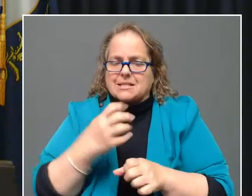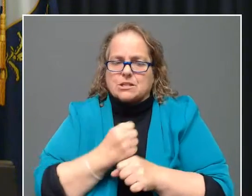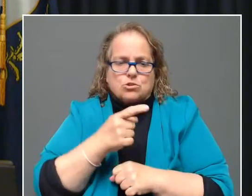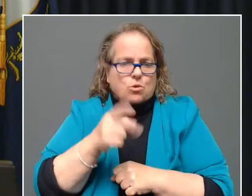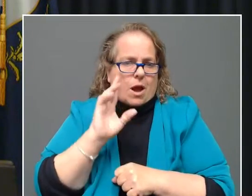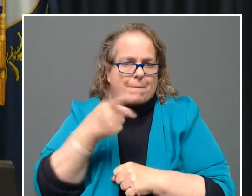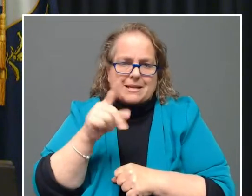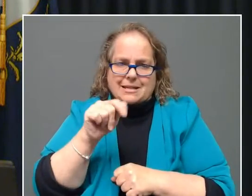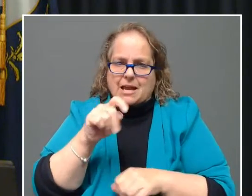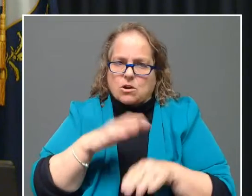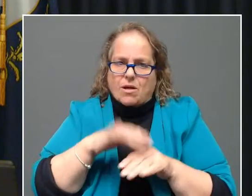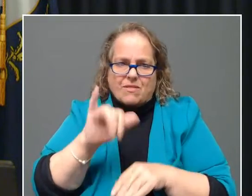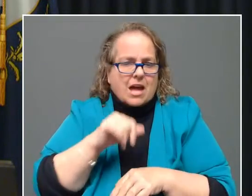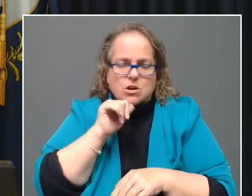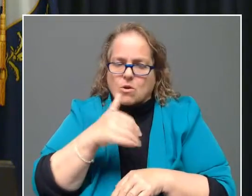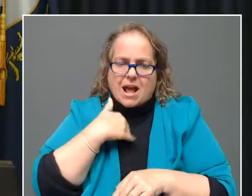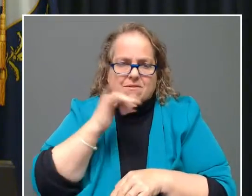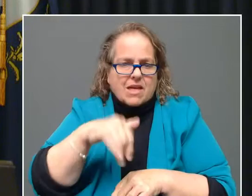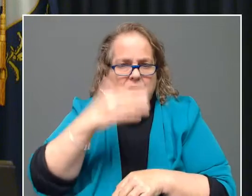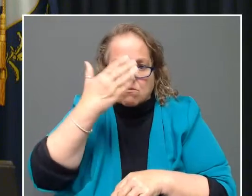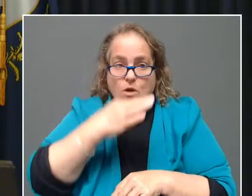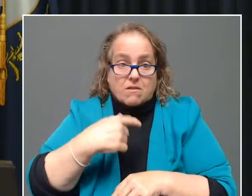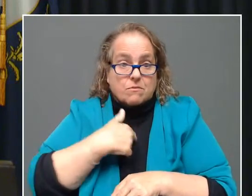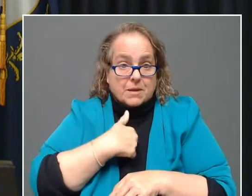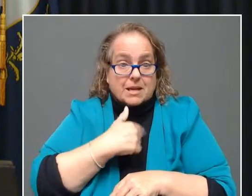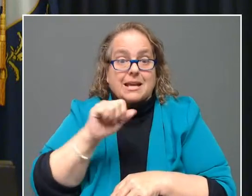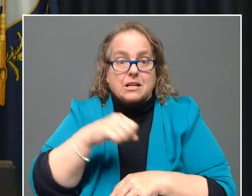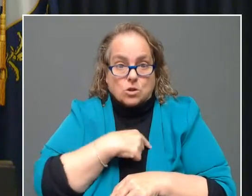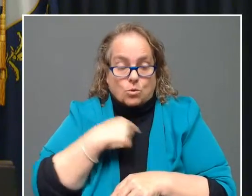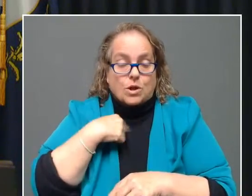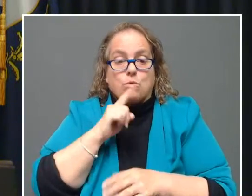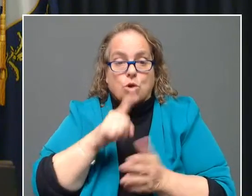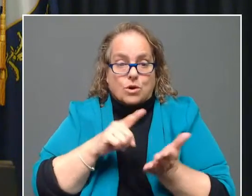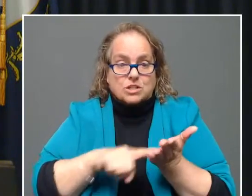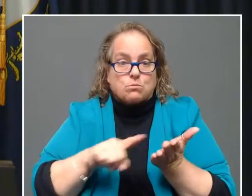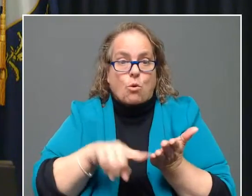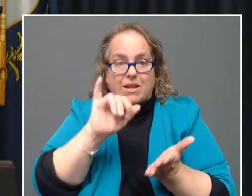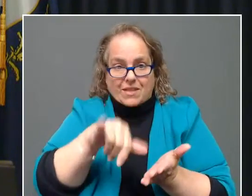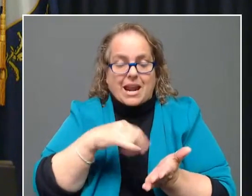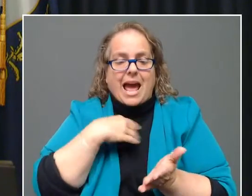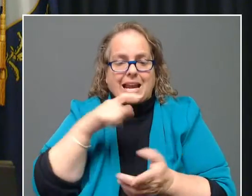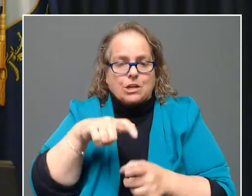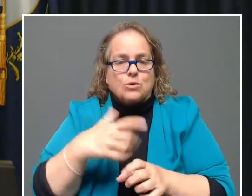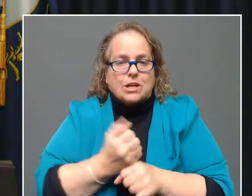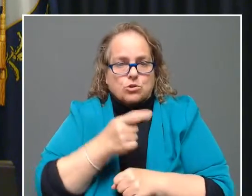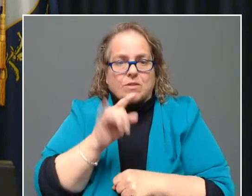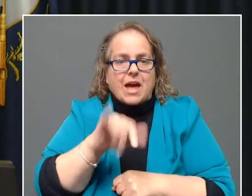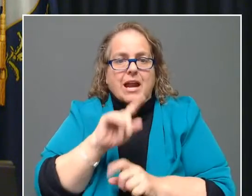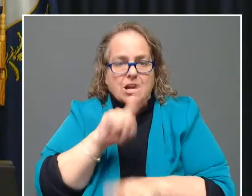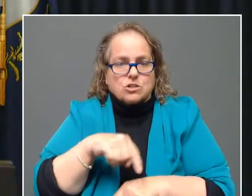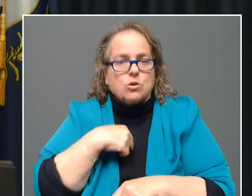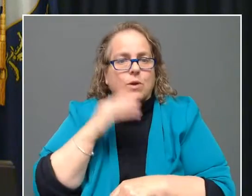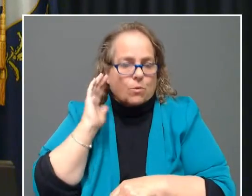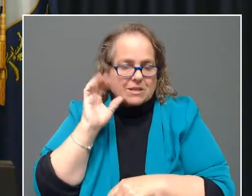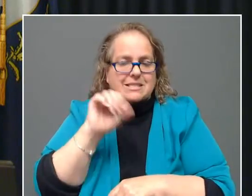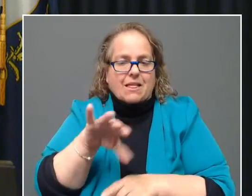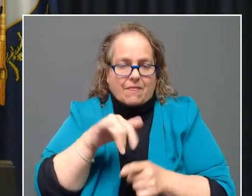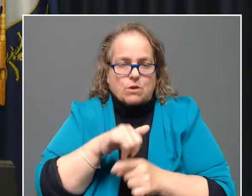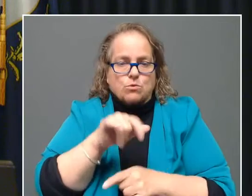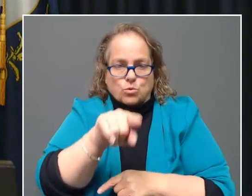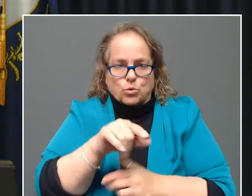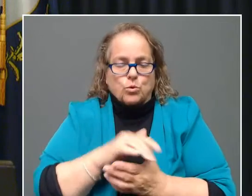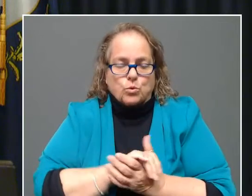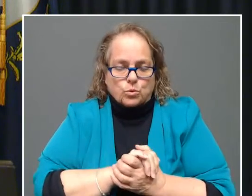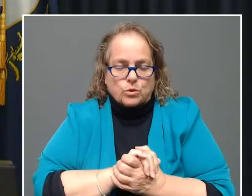that in front of me, but yes, we were exploring that, and I need to get you that answer. We'll send that to you.